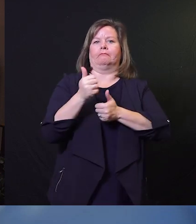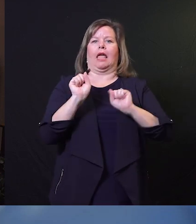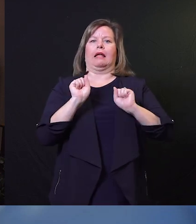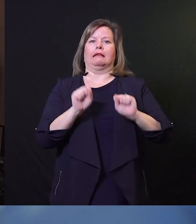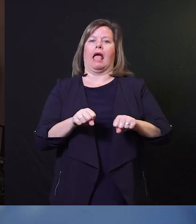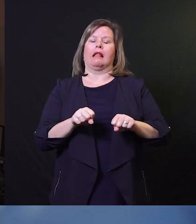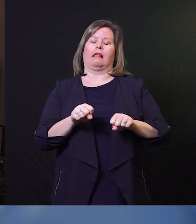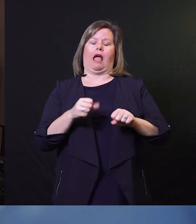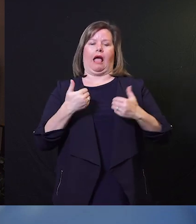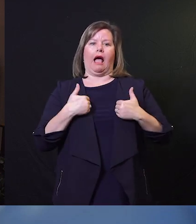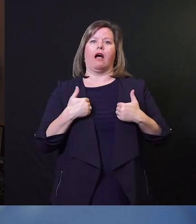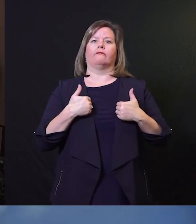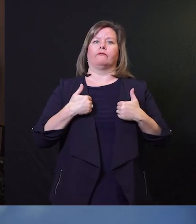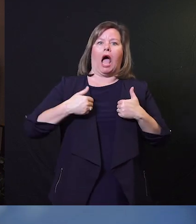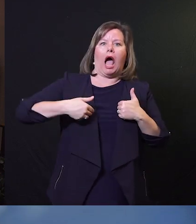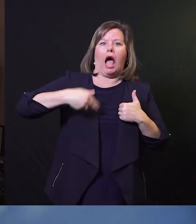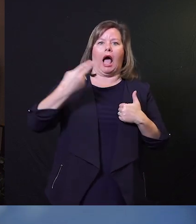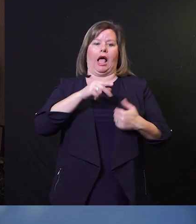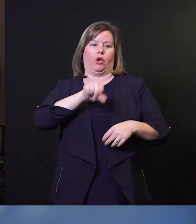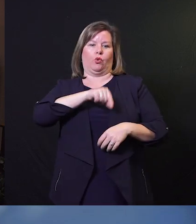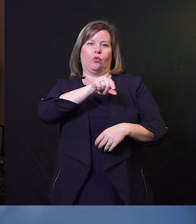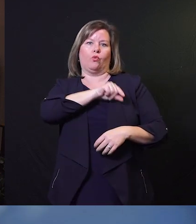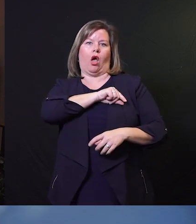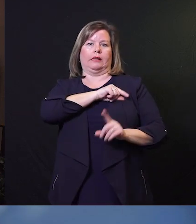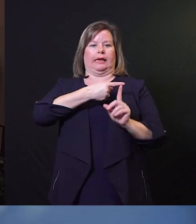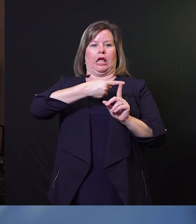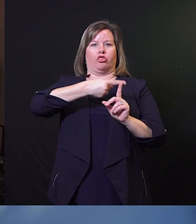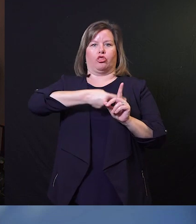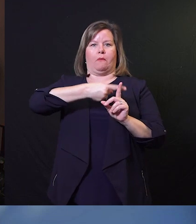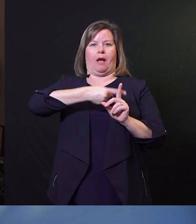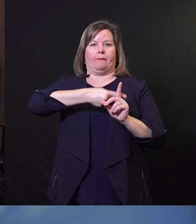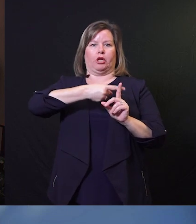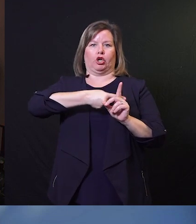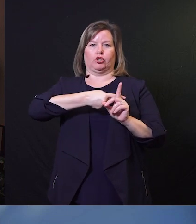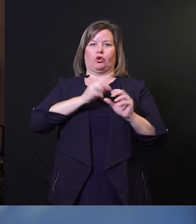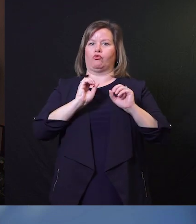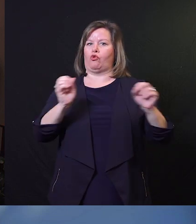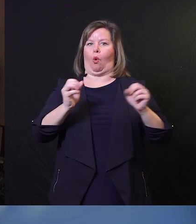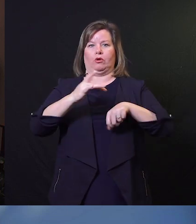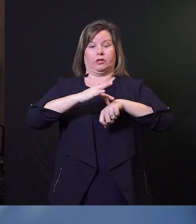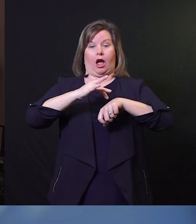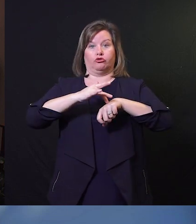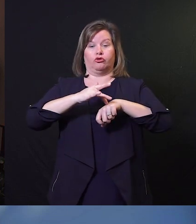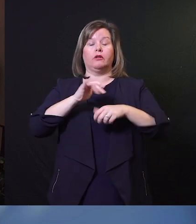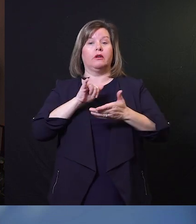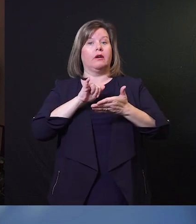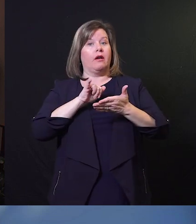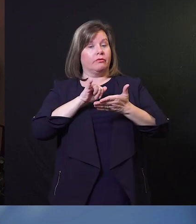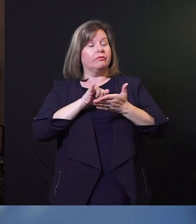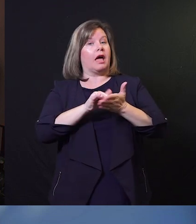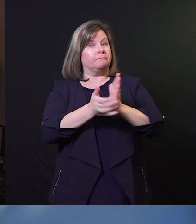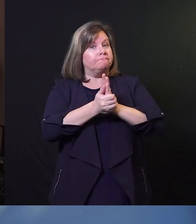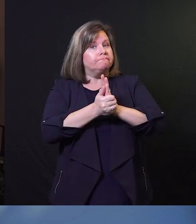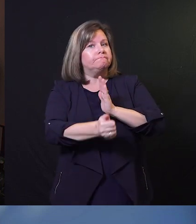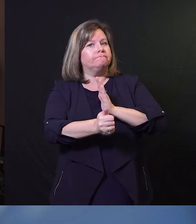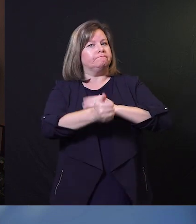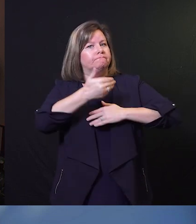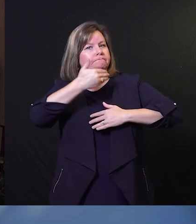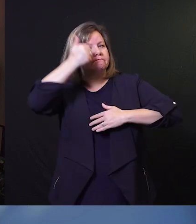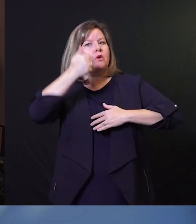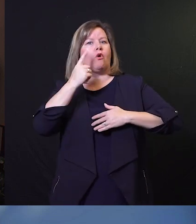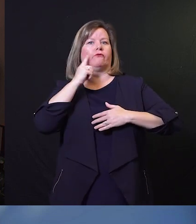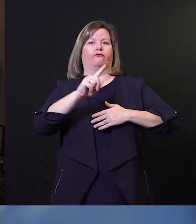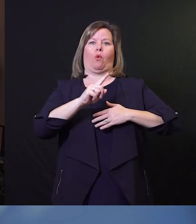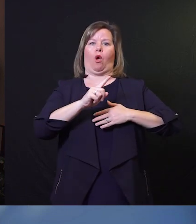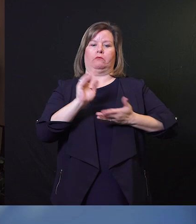digital thermometers to help you with those employee health screenings. These thermometers are essential in reducing risk and